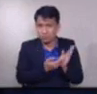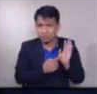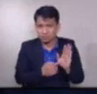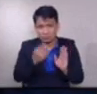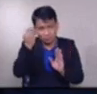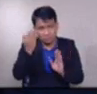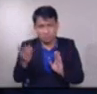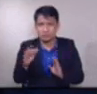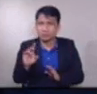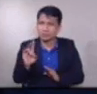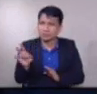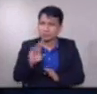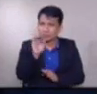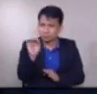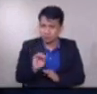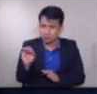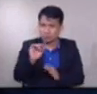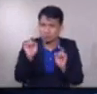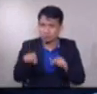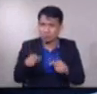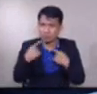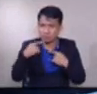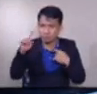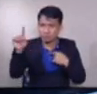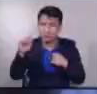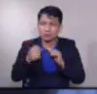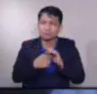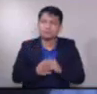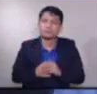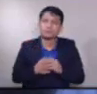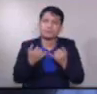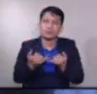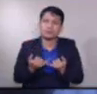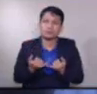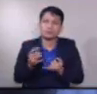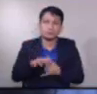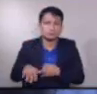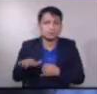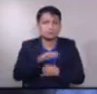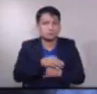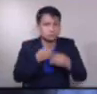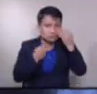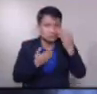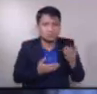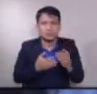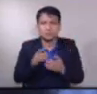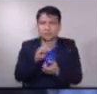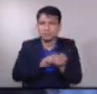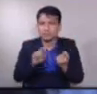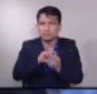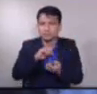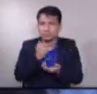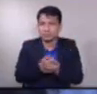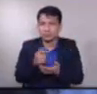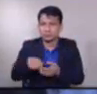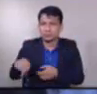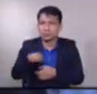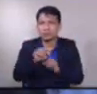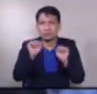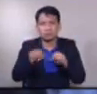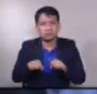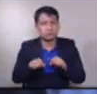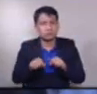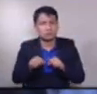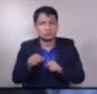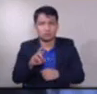natin, 70% of that para manalo ka. Oo. We have an assumption kasi we already established 25 federal state rajanate under the